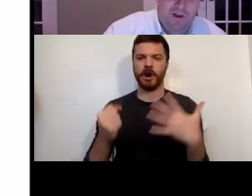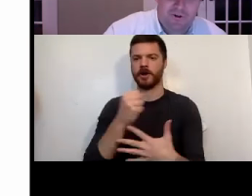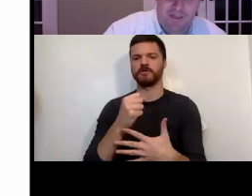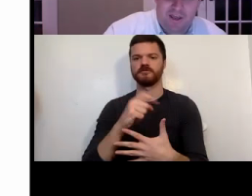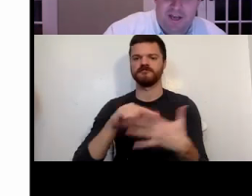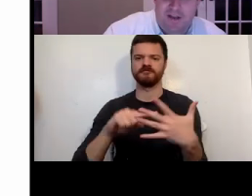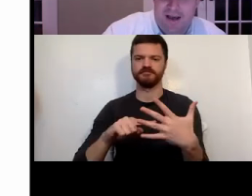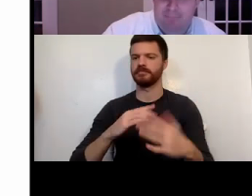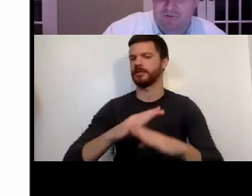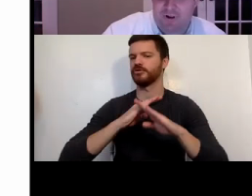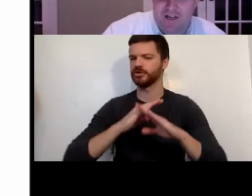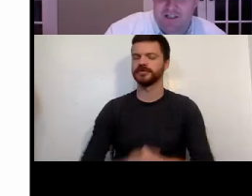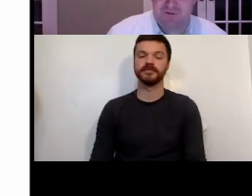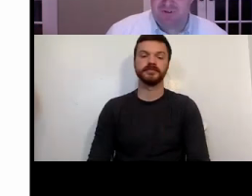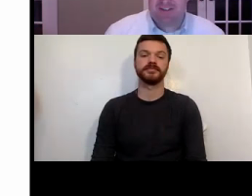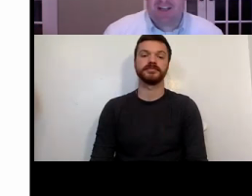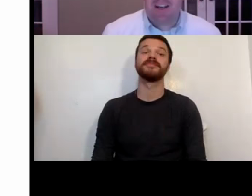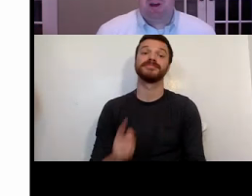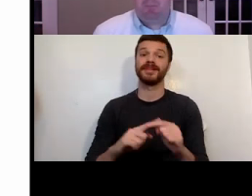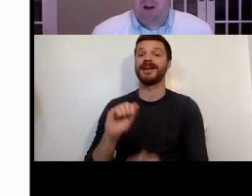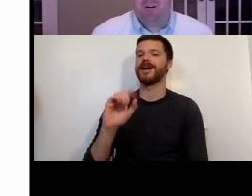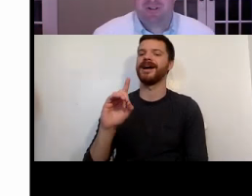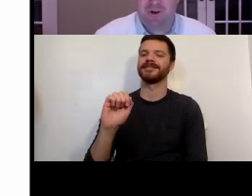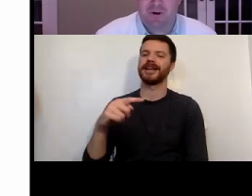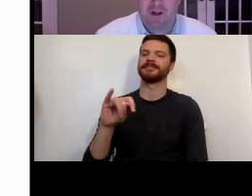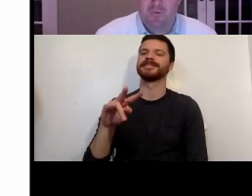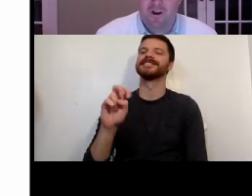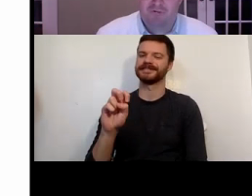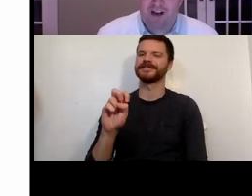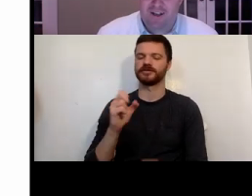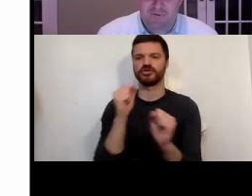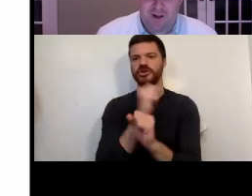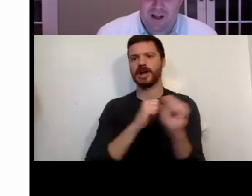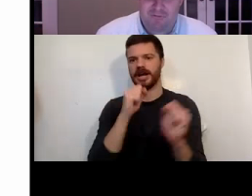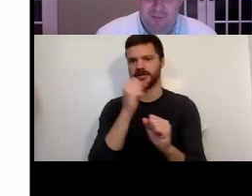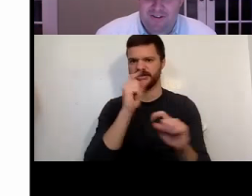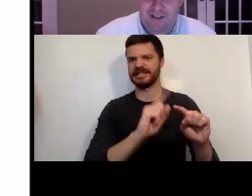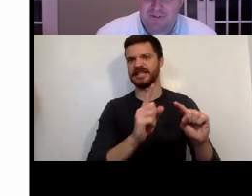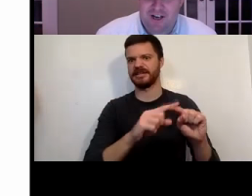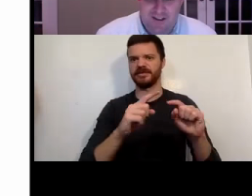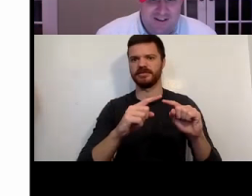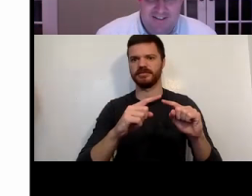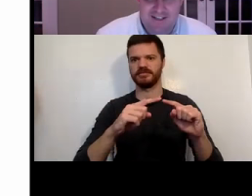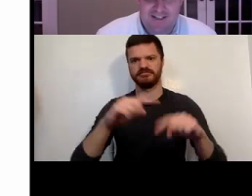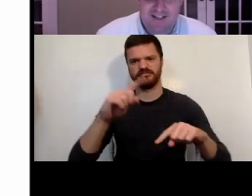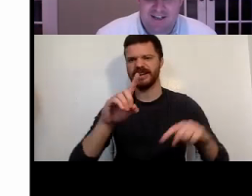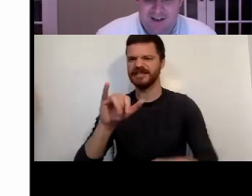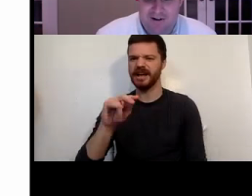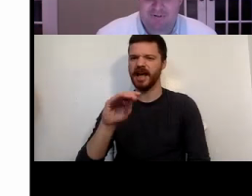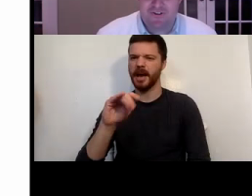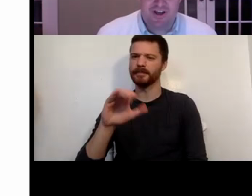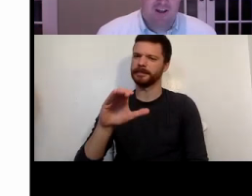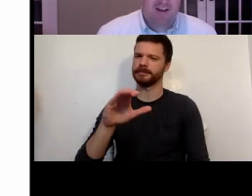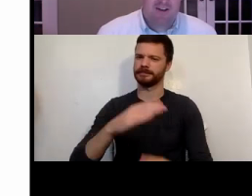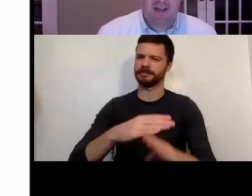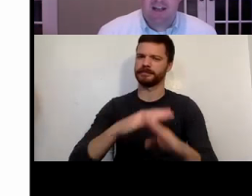We also, I think, need adaptive strategies to address dynamic barriers. So one of the findings from that same study, the TICT study that I